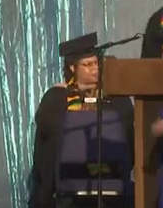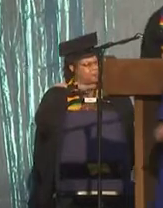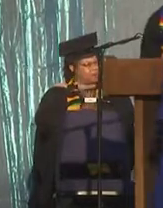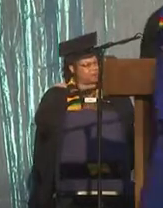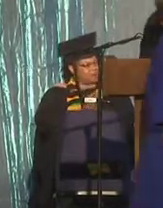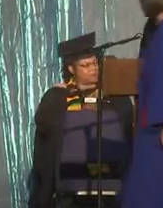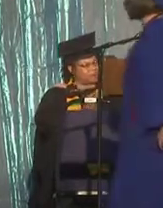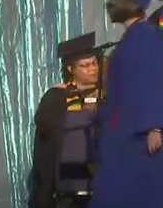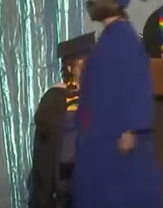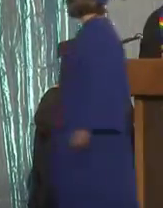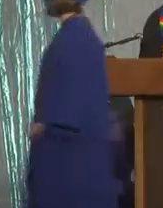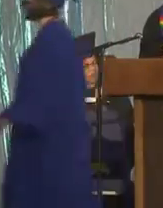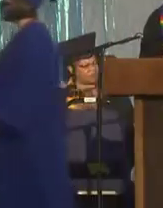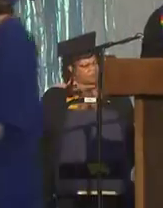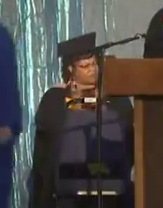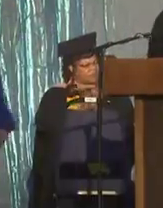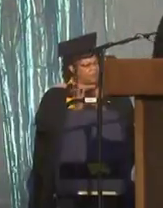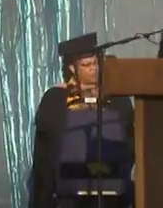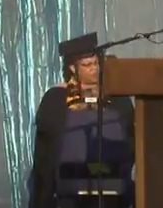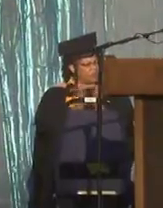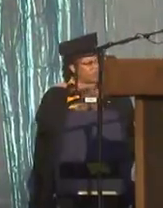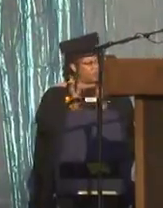Renee Clark with honors.